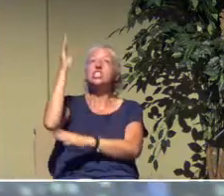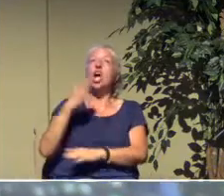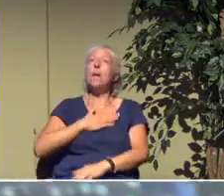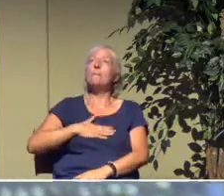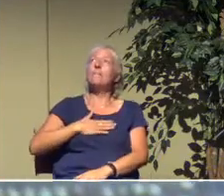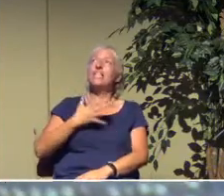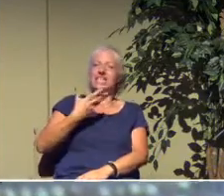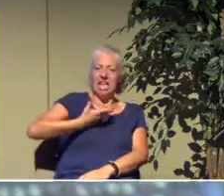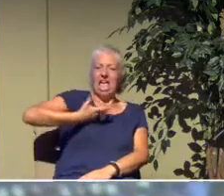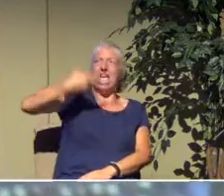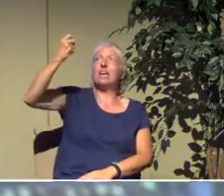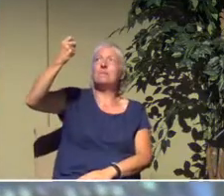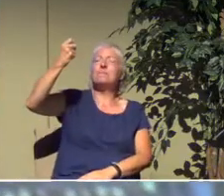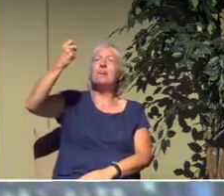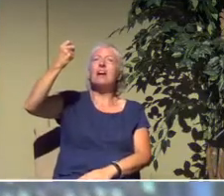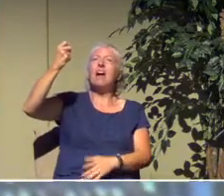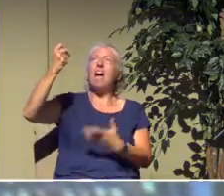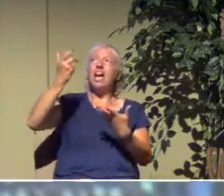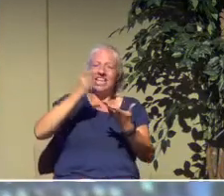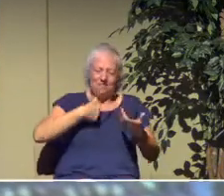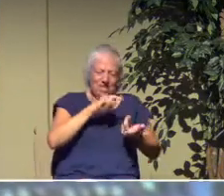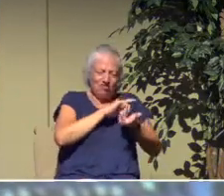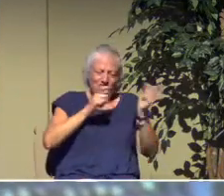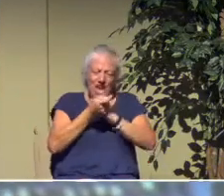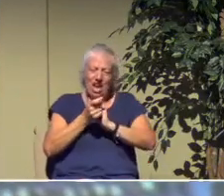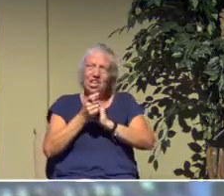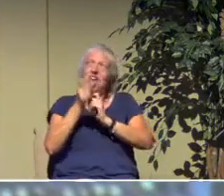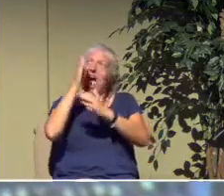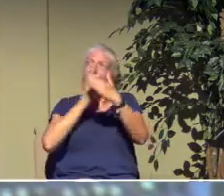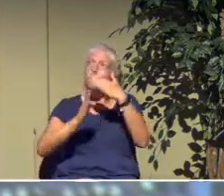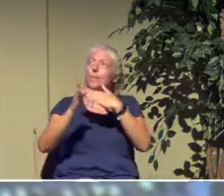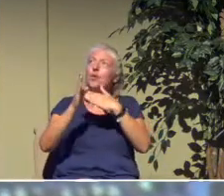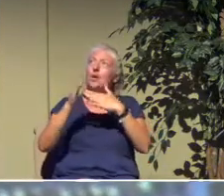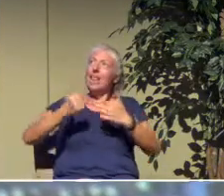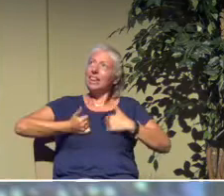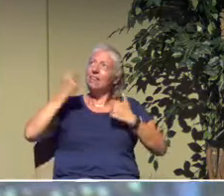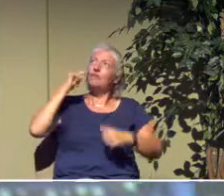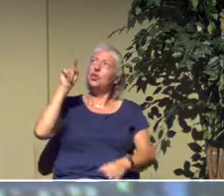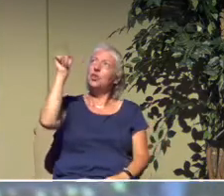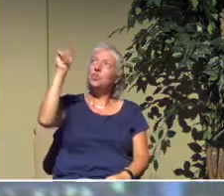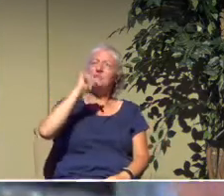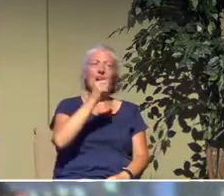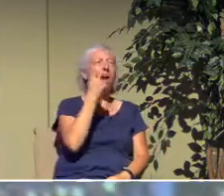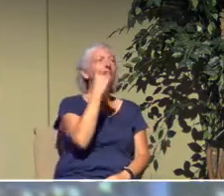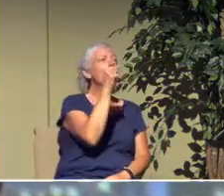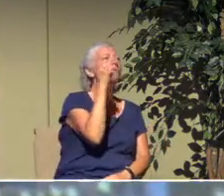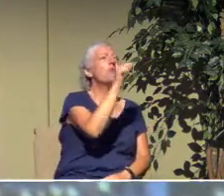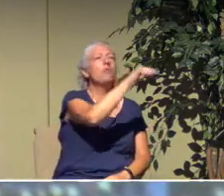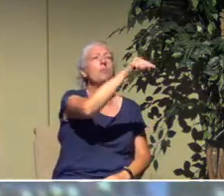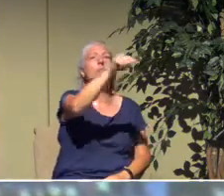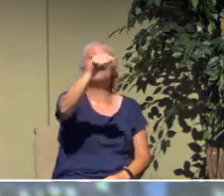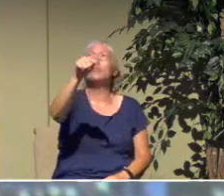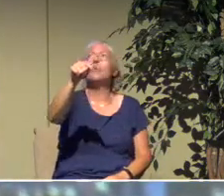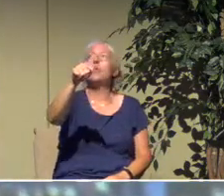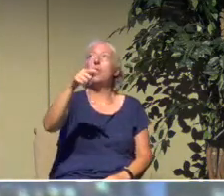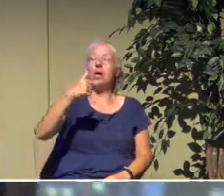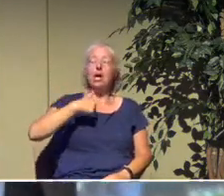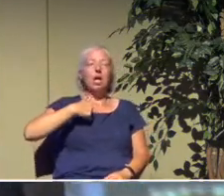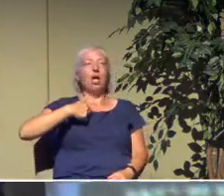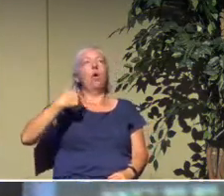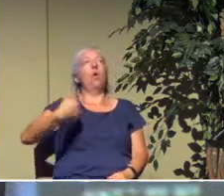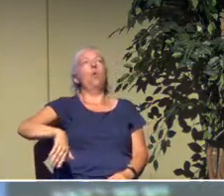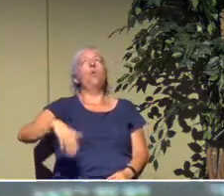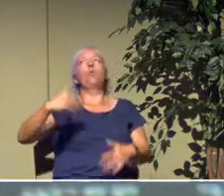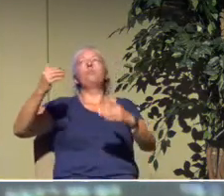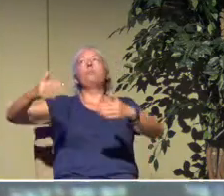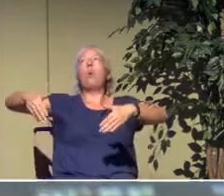take me out of, transform me, make me humble, make me pure. Let me live for you and not for all these other things. And I had this overwhelming